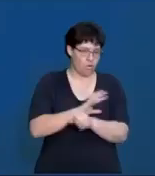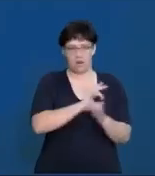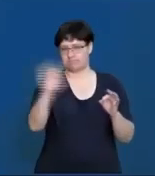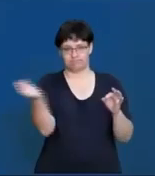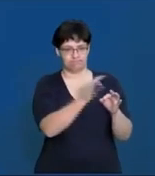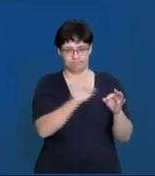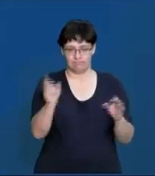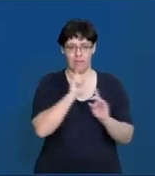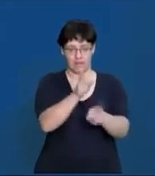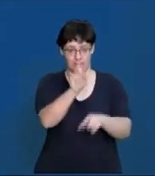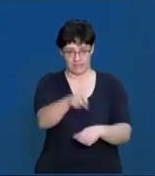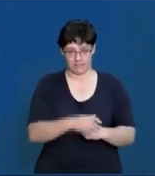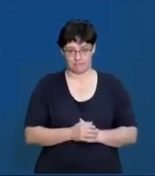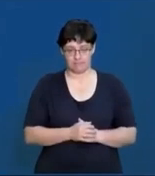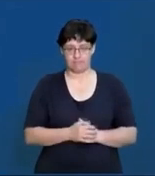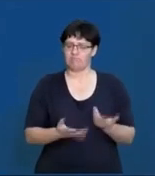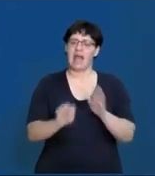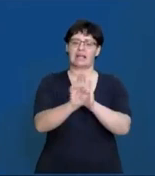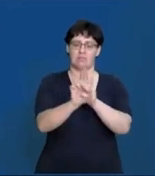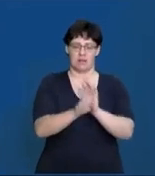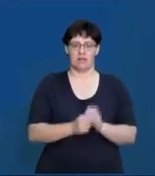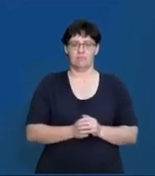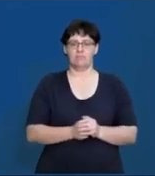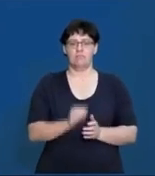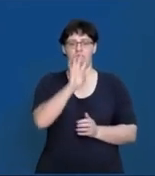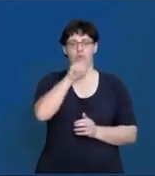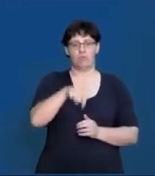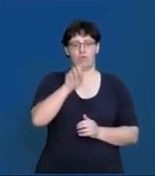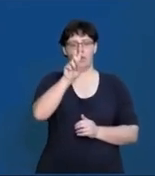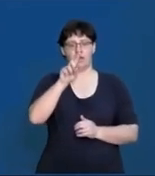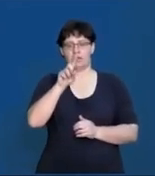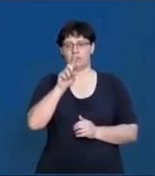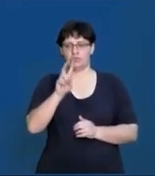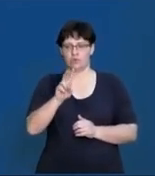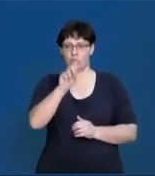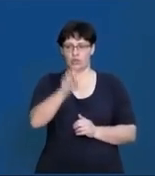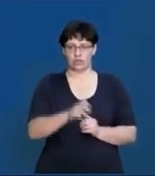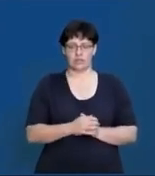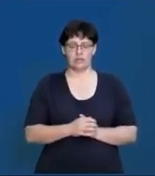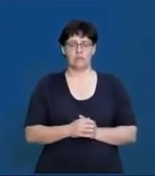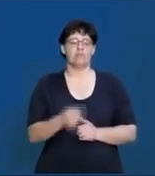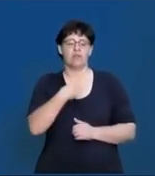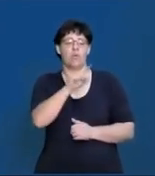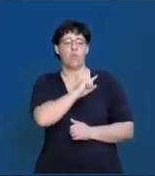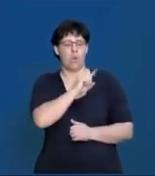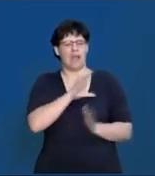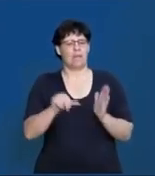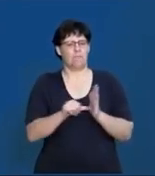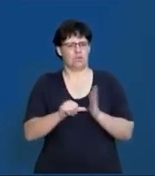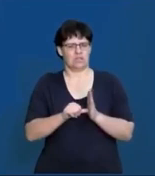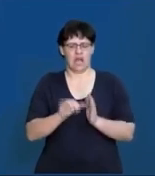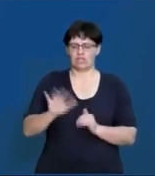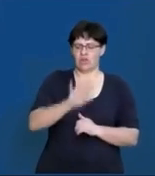in full sentences. For example, it can be a 4.12 type of question. It says, why is